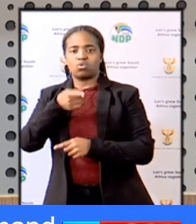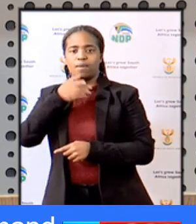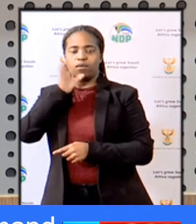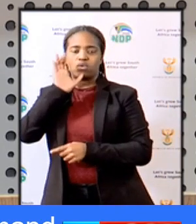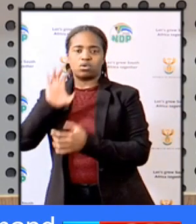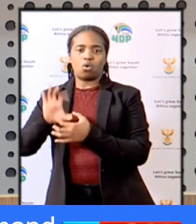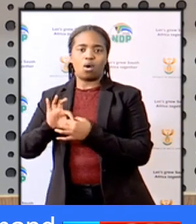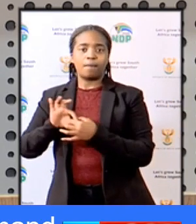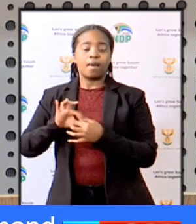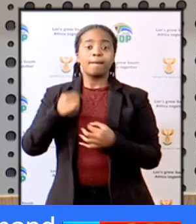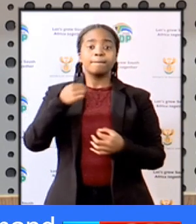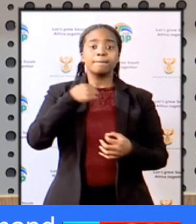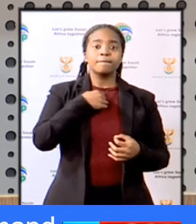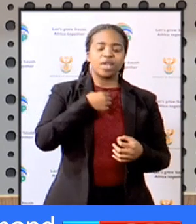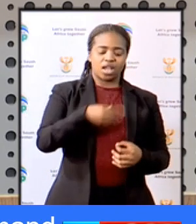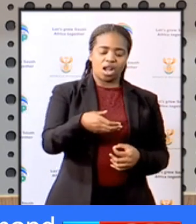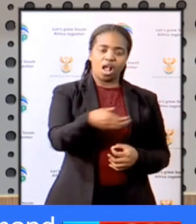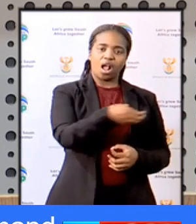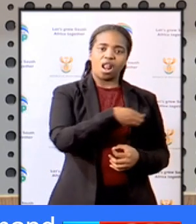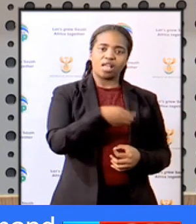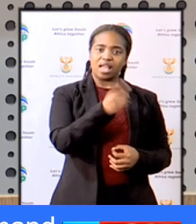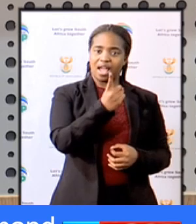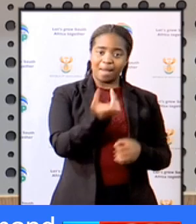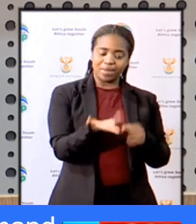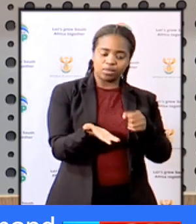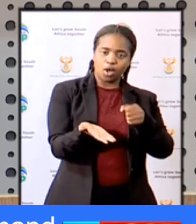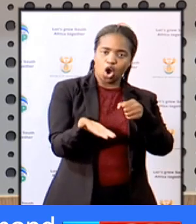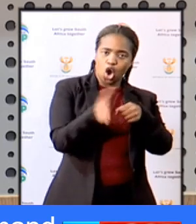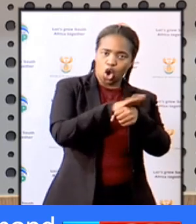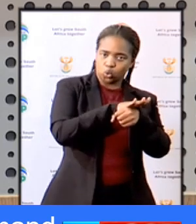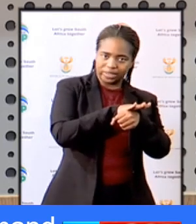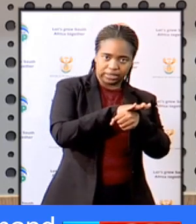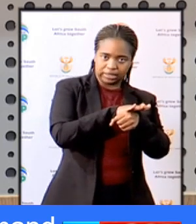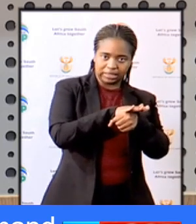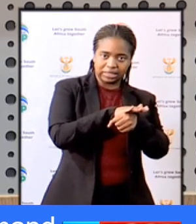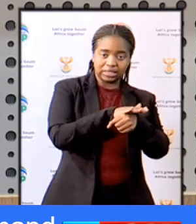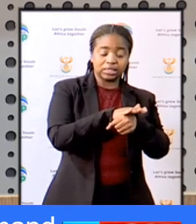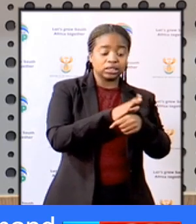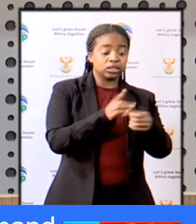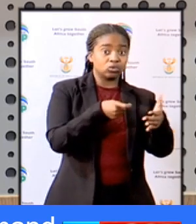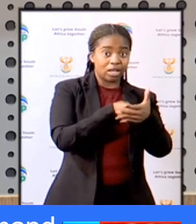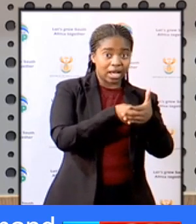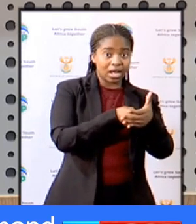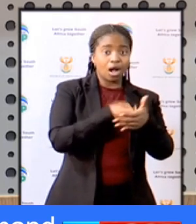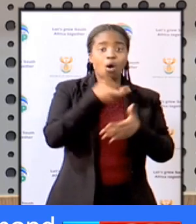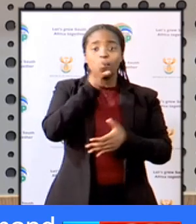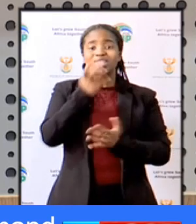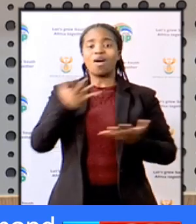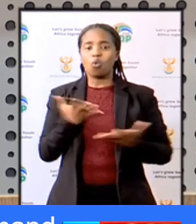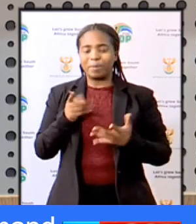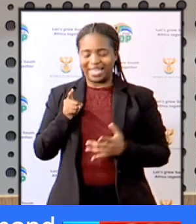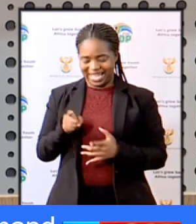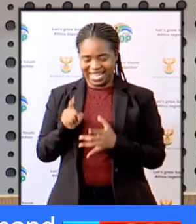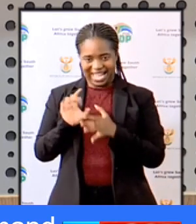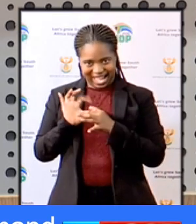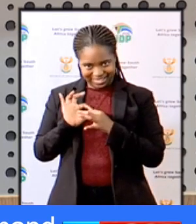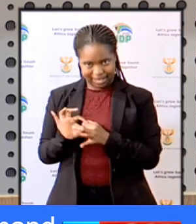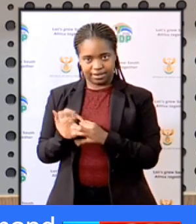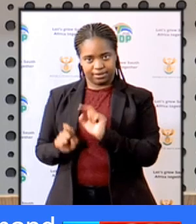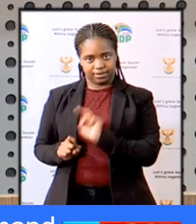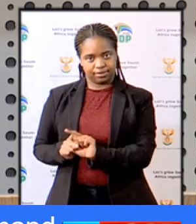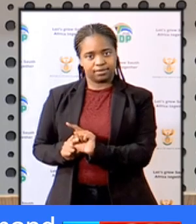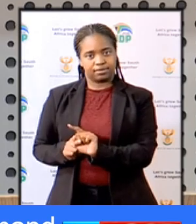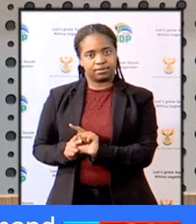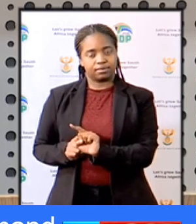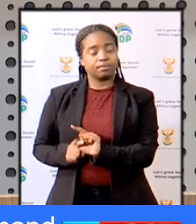sealed container, and it has to be consumed at home. So that will hopefully reduce the